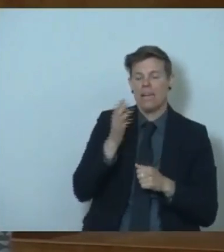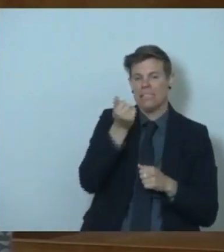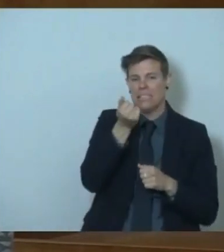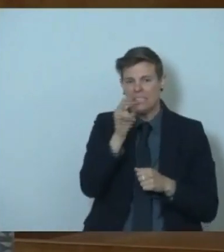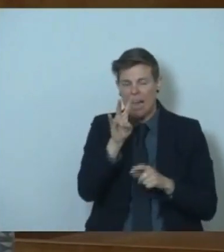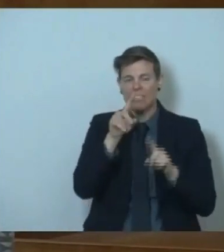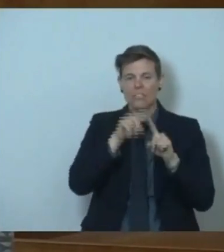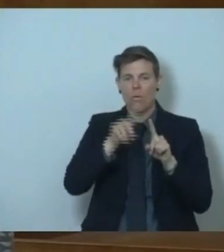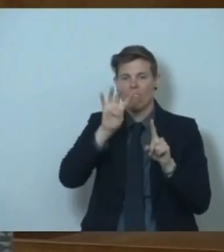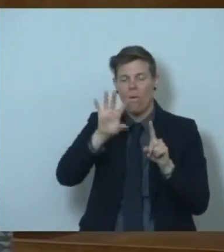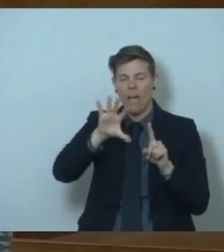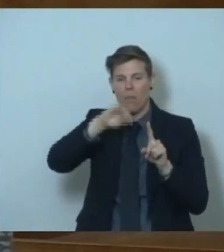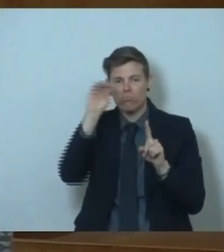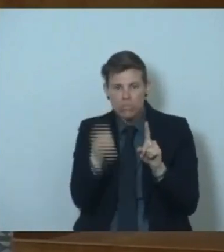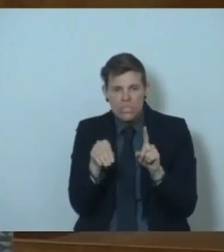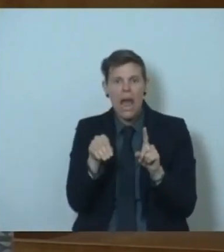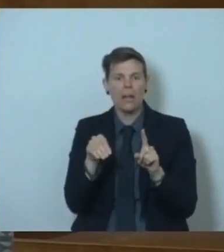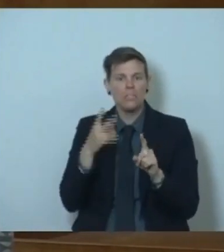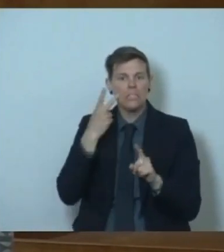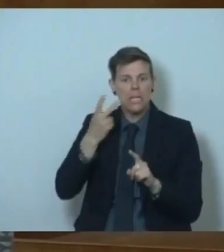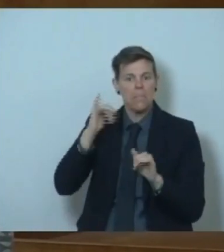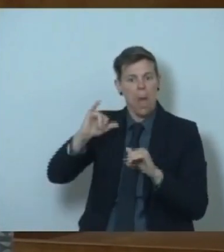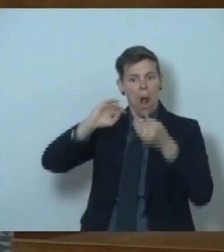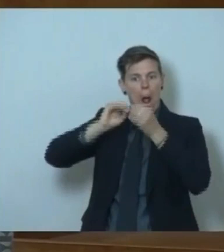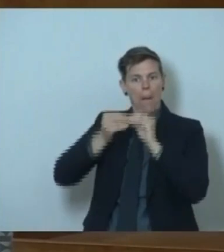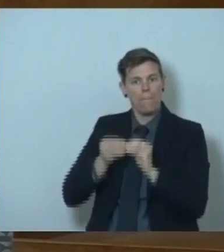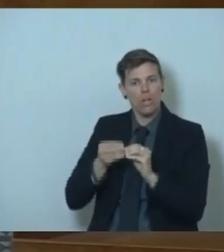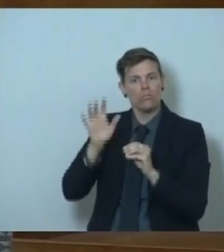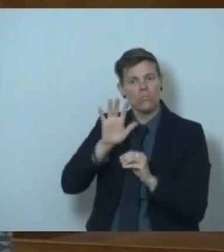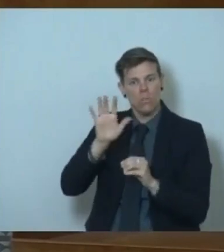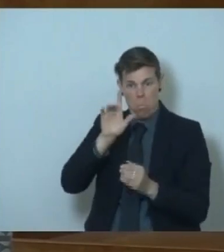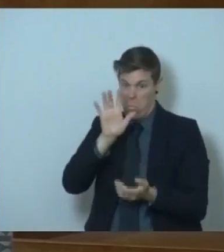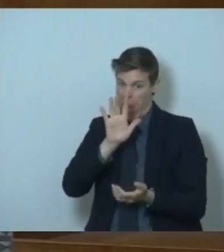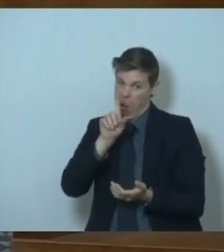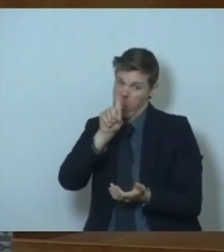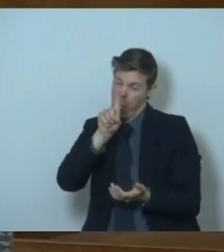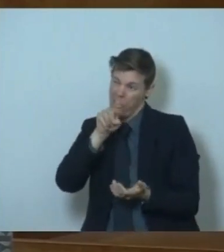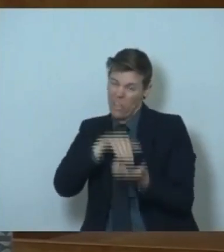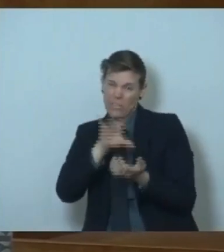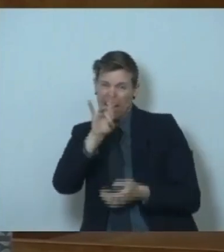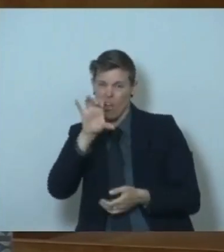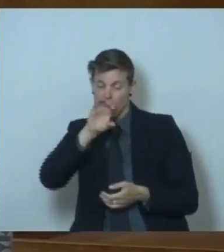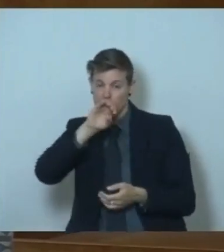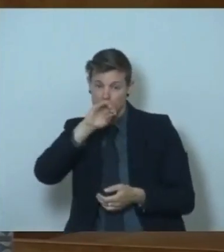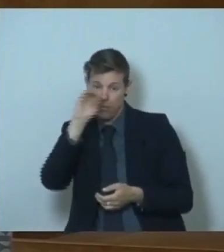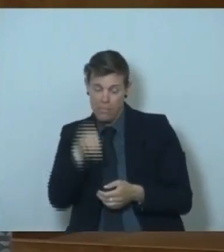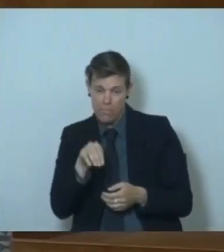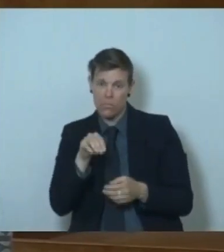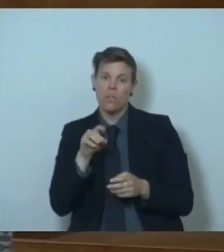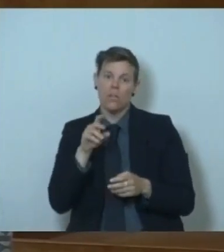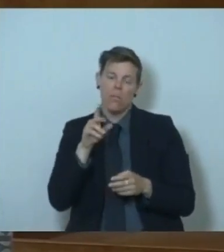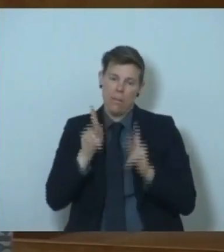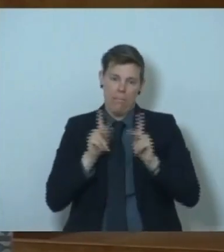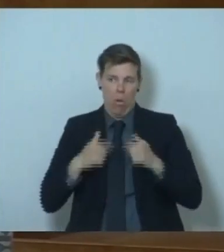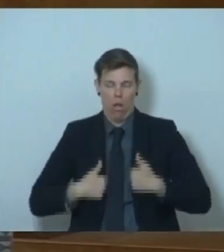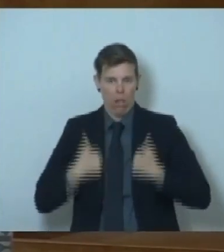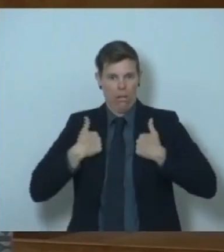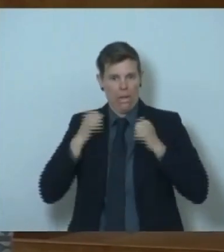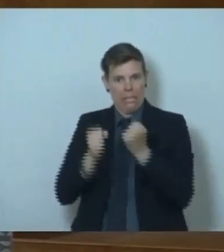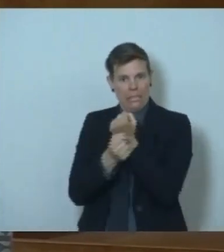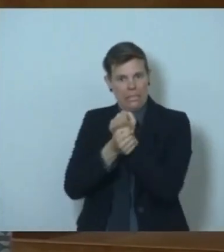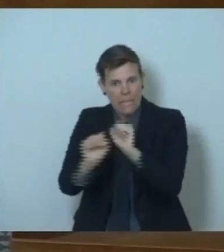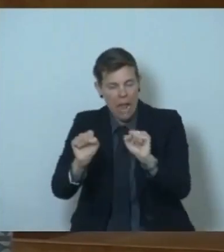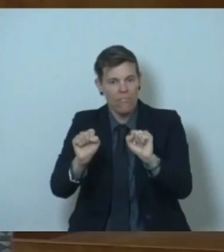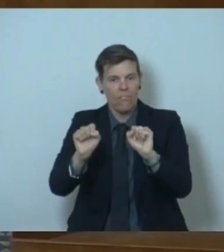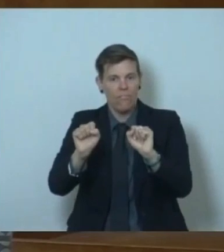which in New Mexico translated to almost 1,800 lives. And so at that point, that's when they were mandated. So science changes. The central